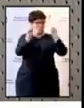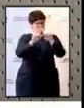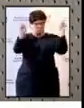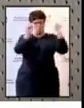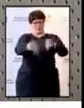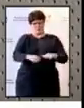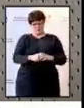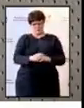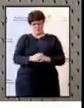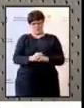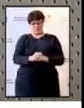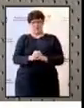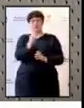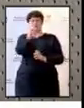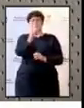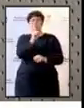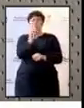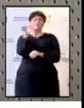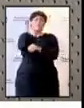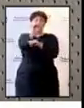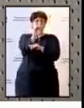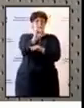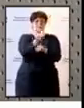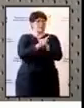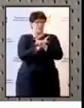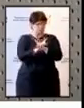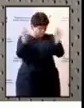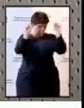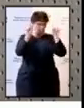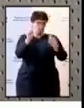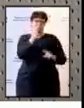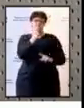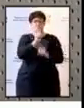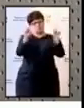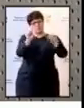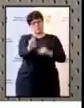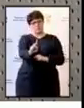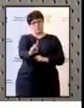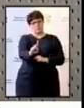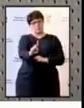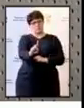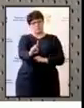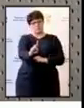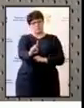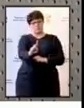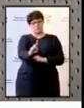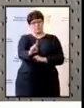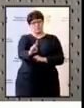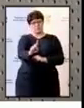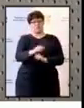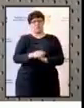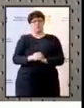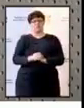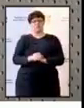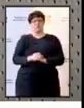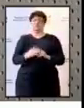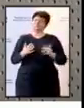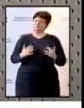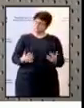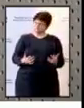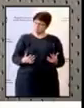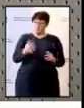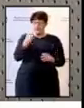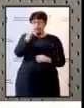more than 2,000 people opposed it. And, of course, the government